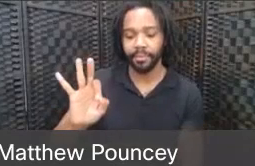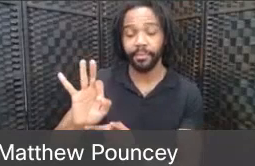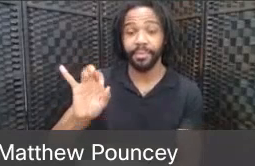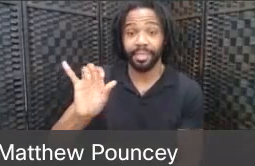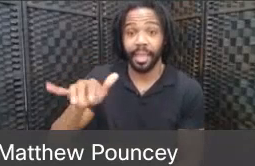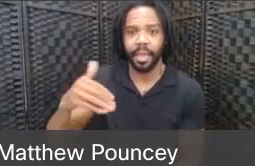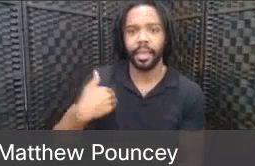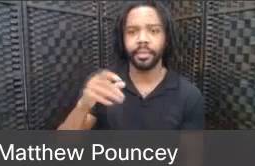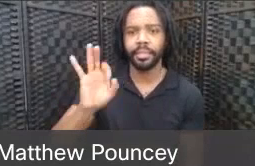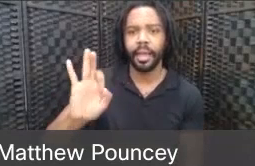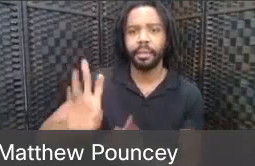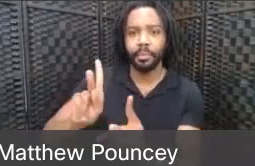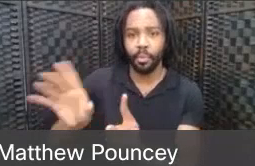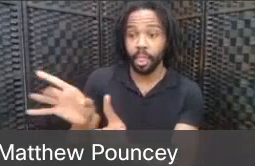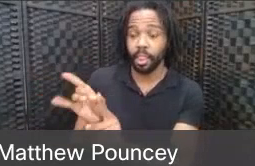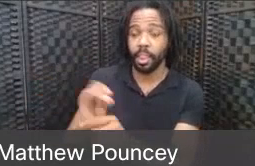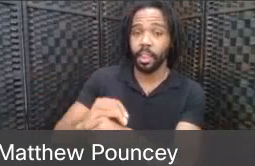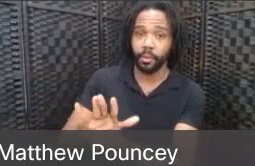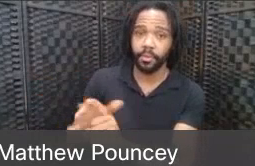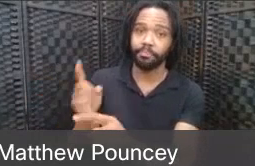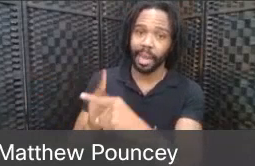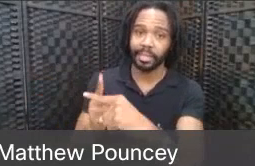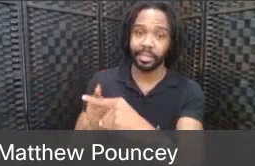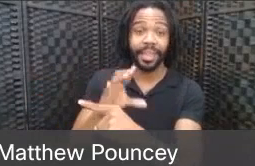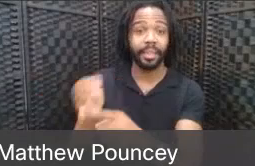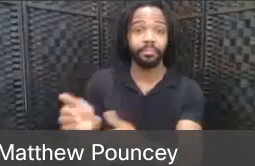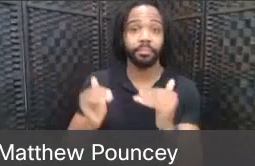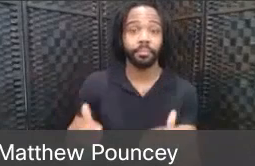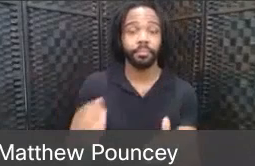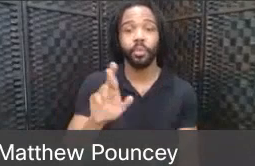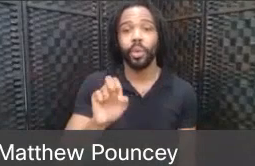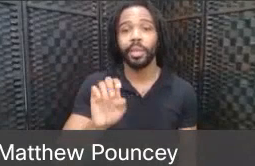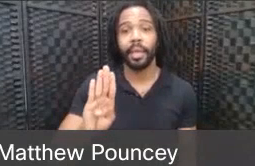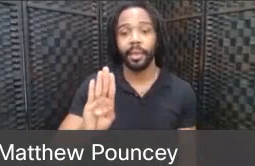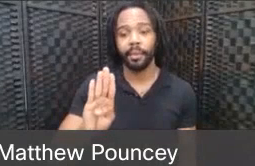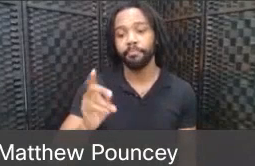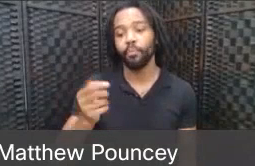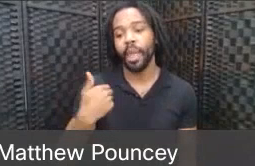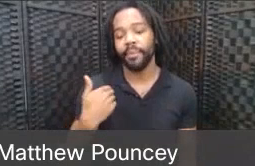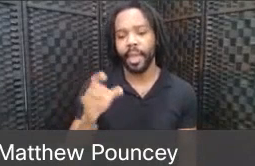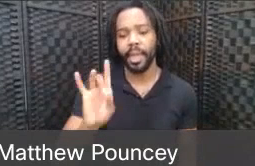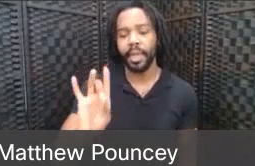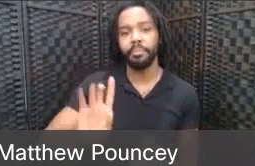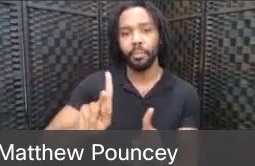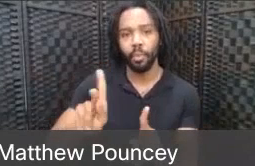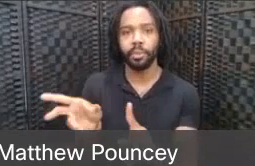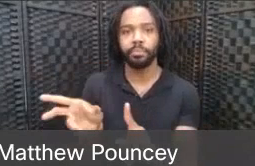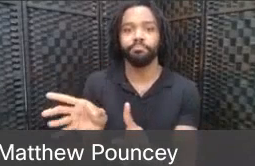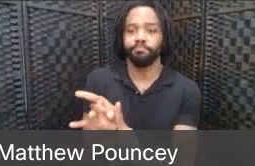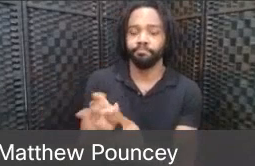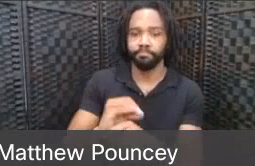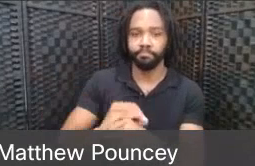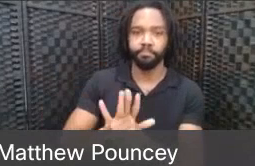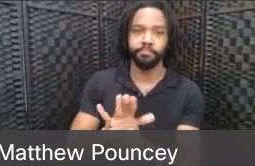test positive for COVID. In residential habilitation, we've had 8 people test positive for COVID. In supported